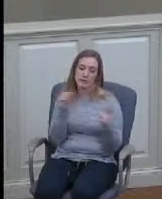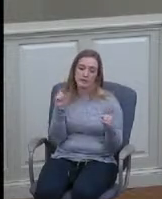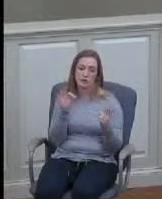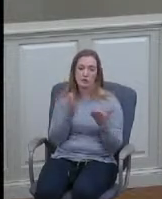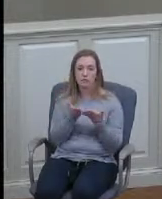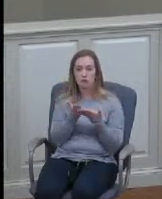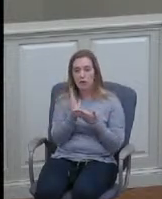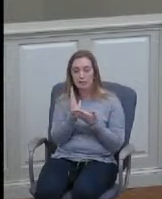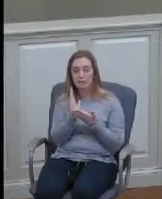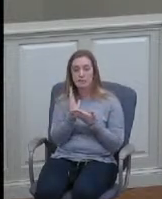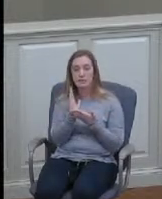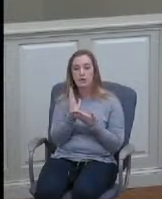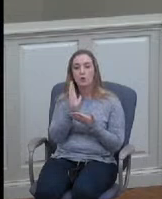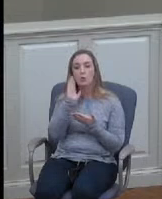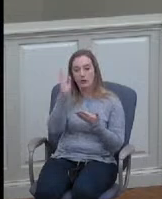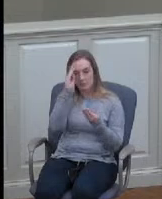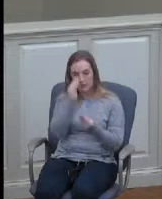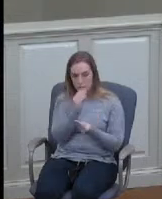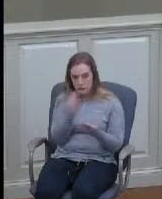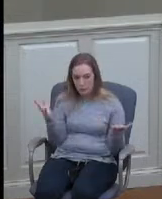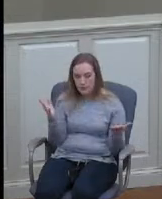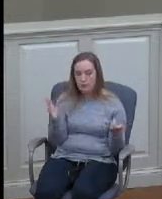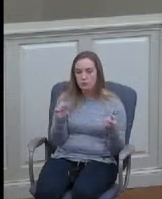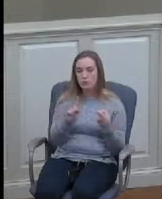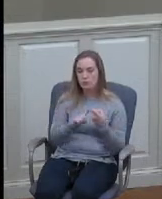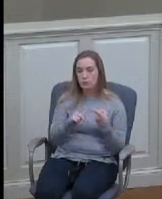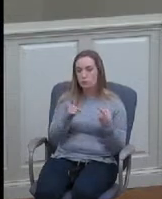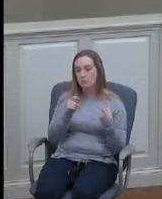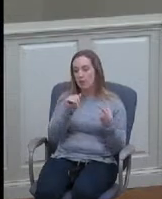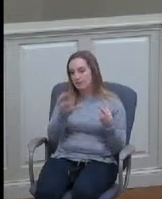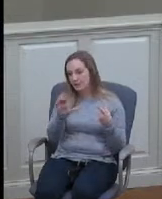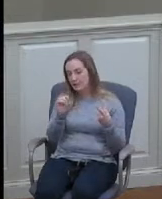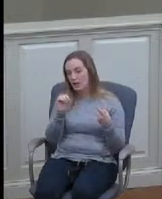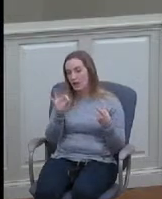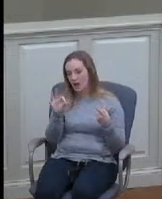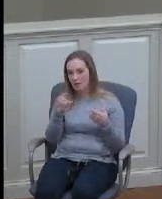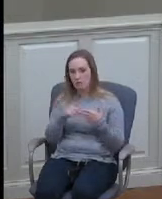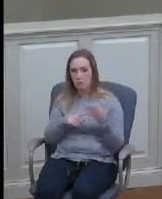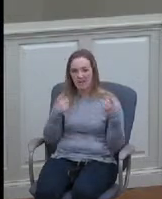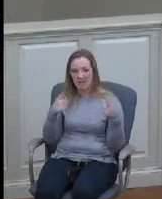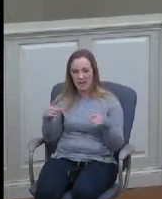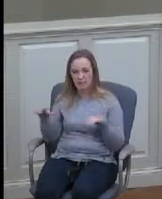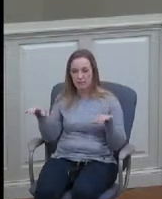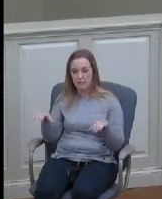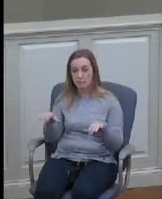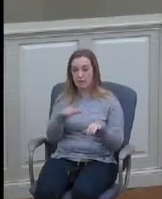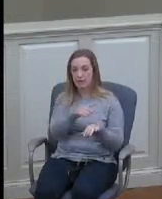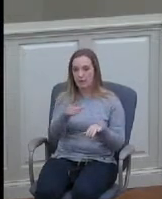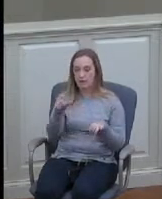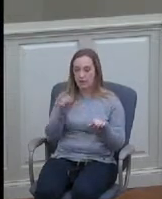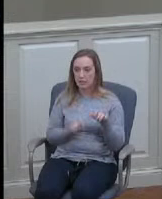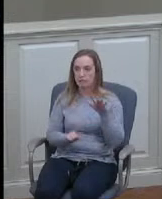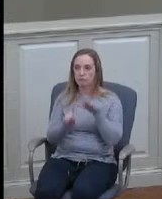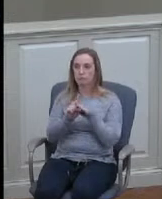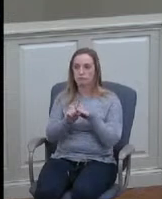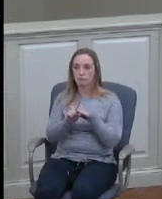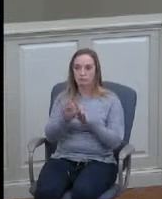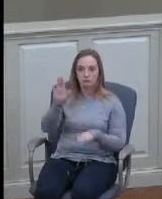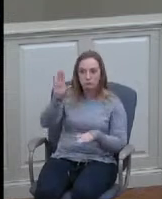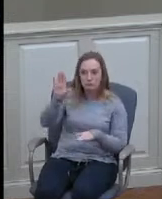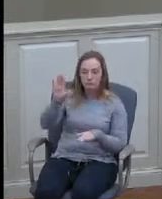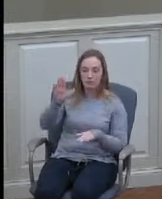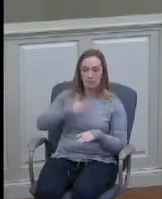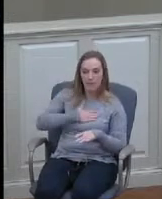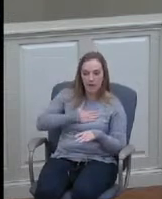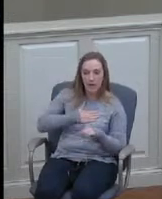And there will be notice provided to the public of the action so they can come forth and assert any interest and ownership